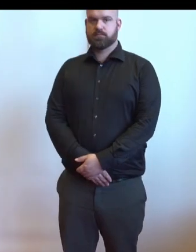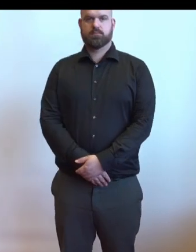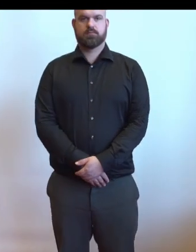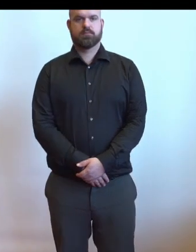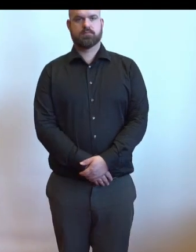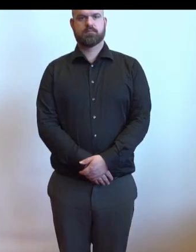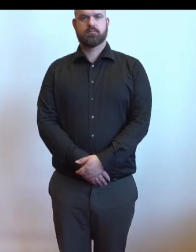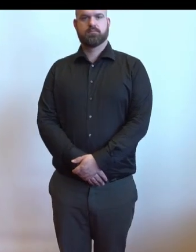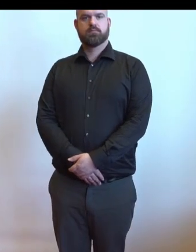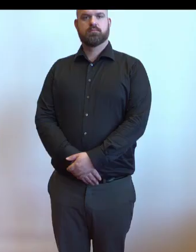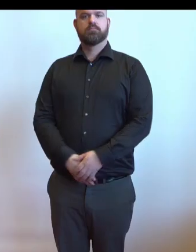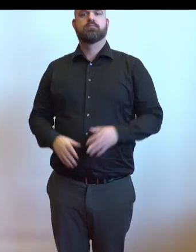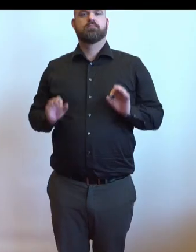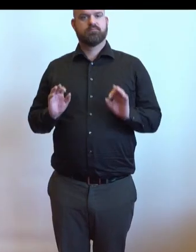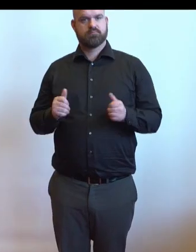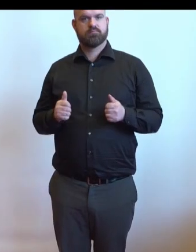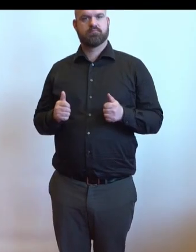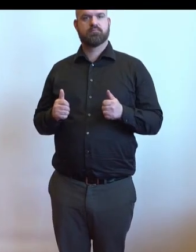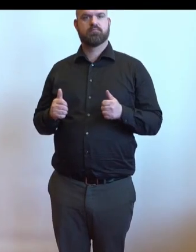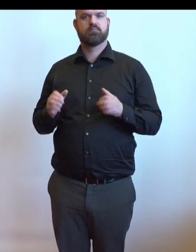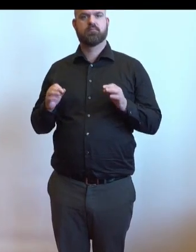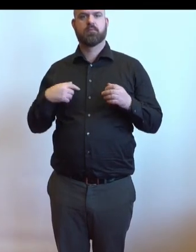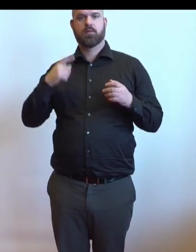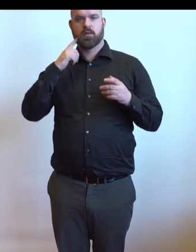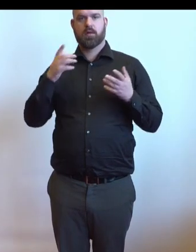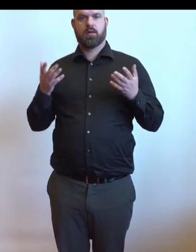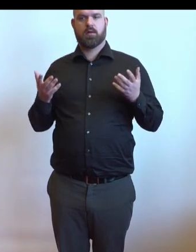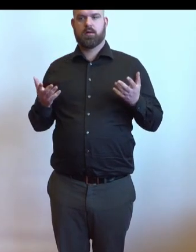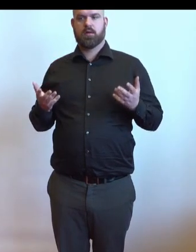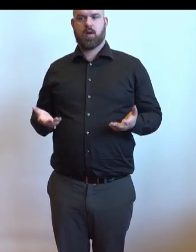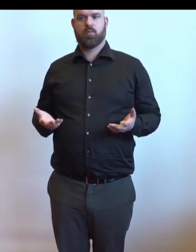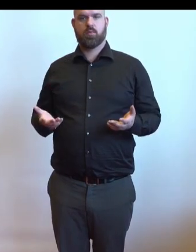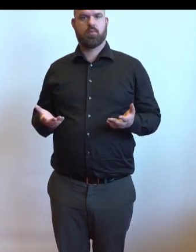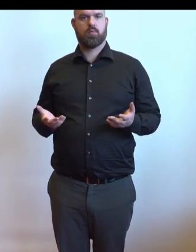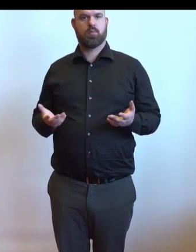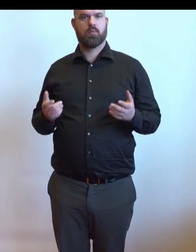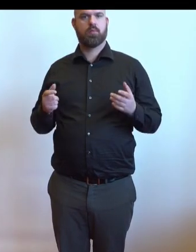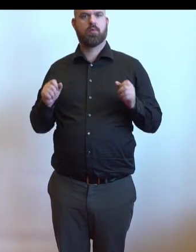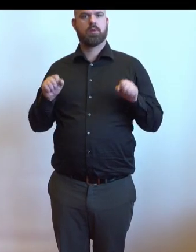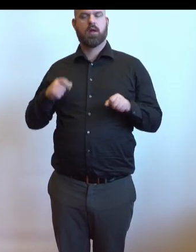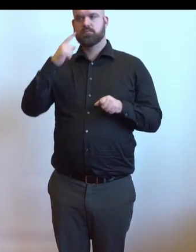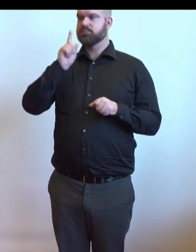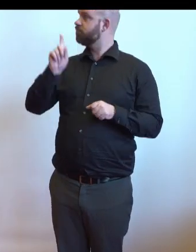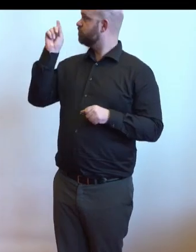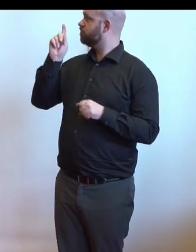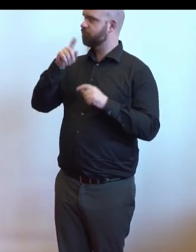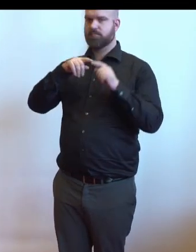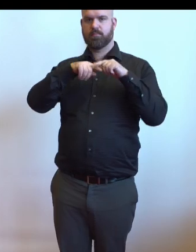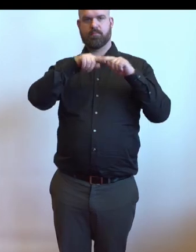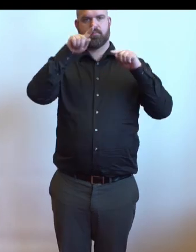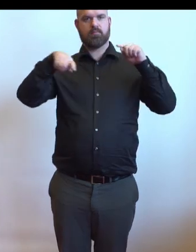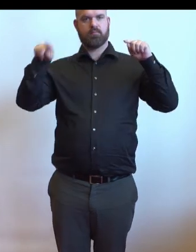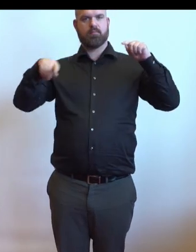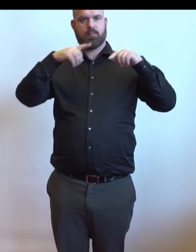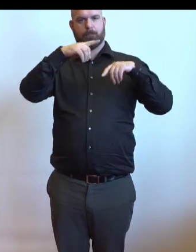So I think now we're going to have an overview of the poll, but but also start thinking about your